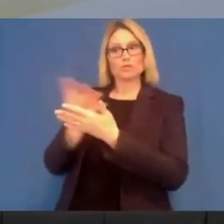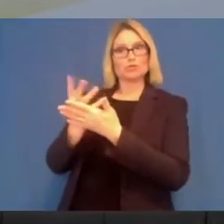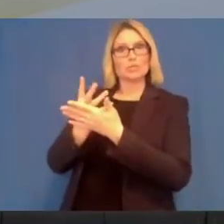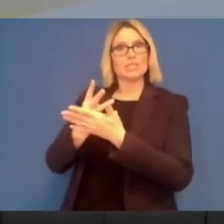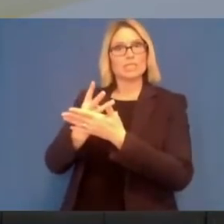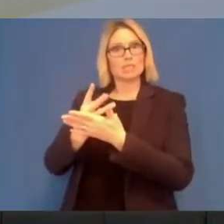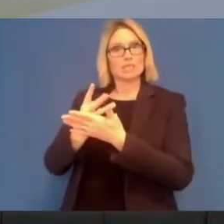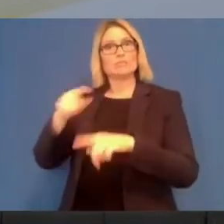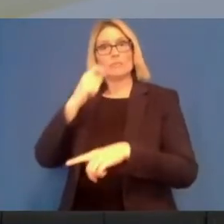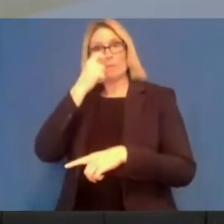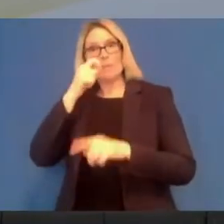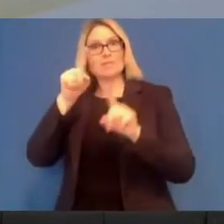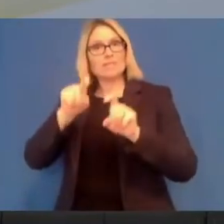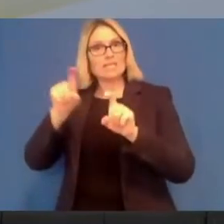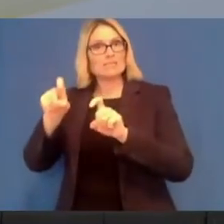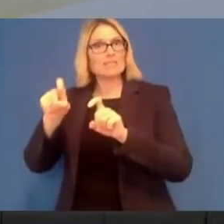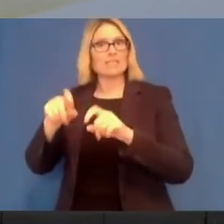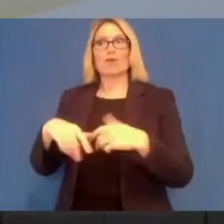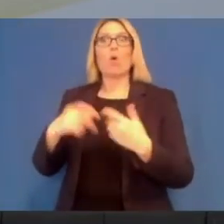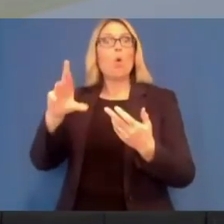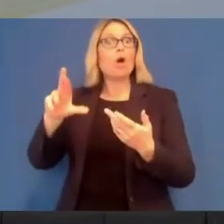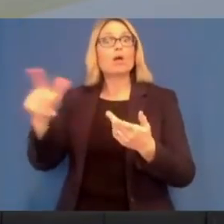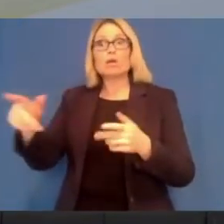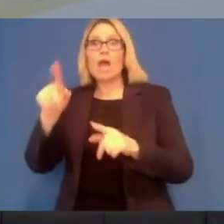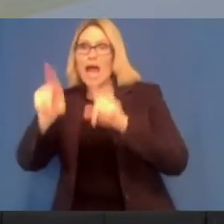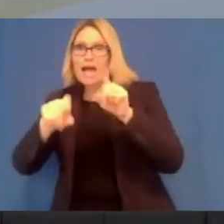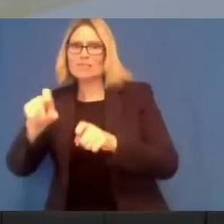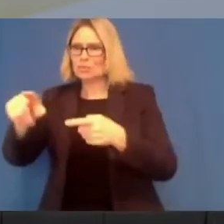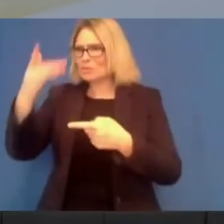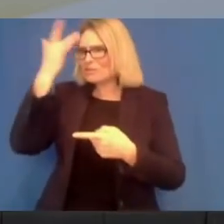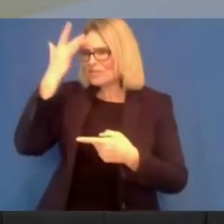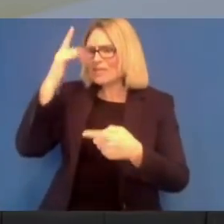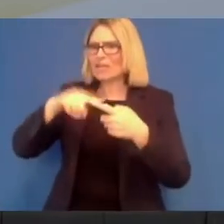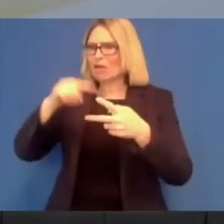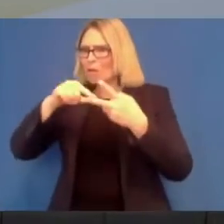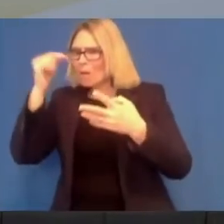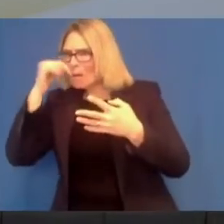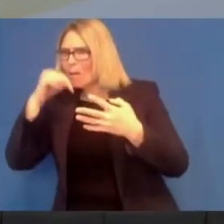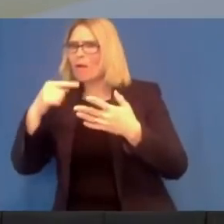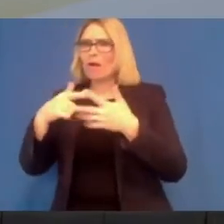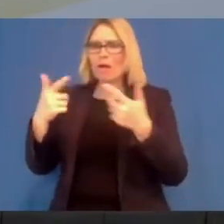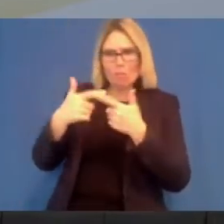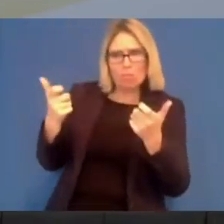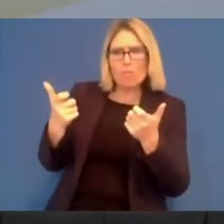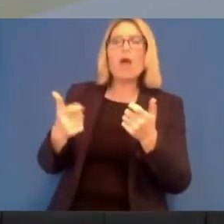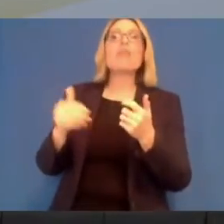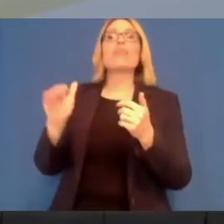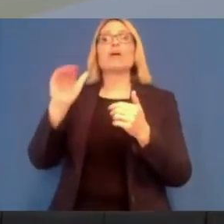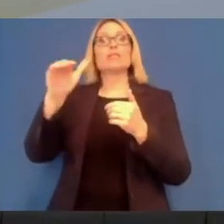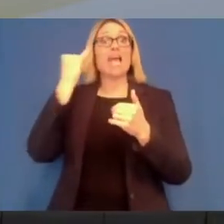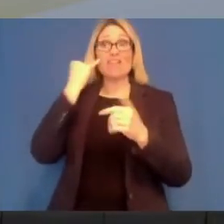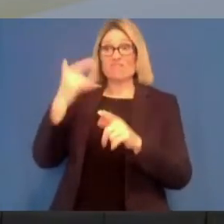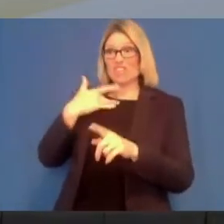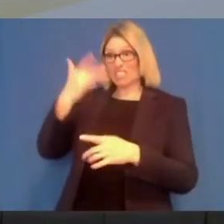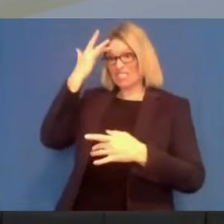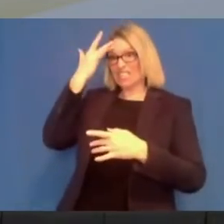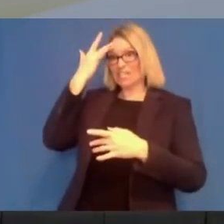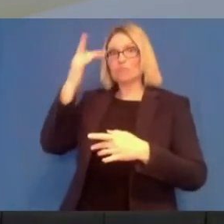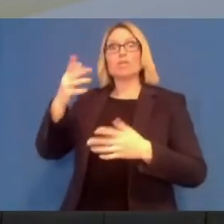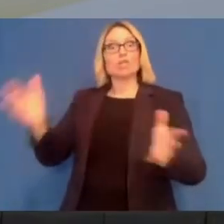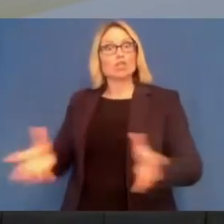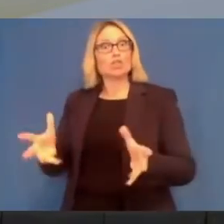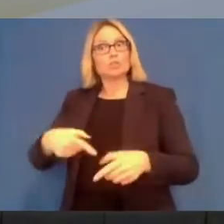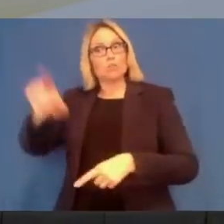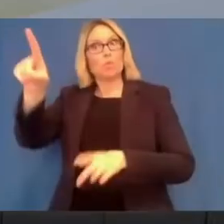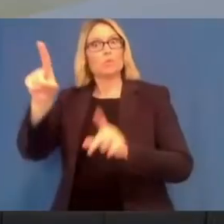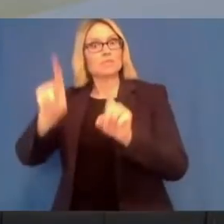they're well and support them if they need to go get tested. And can we also clarify